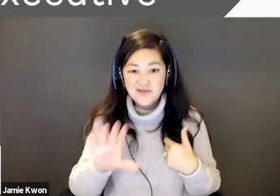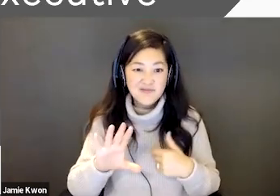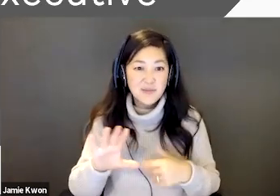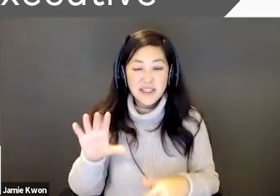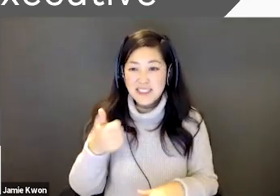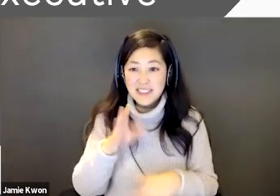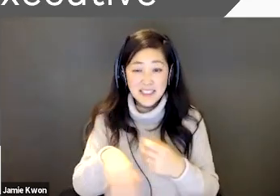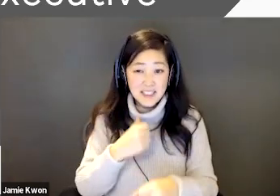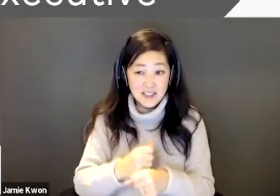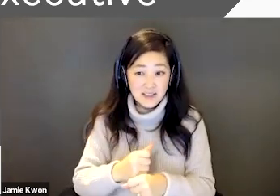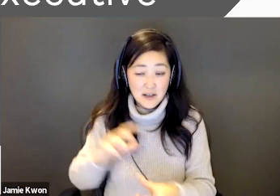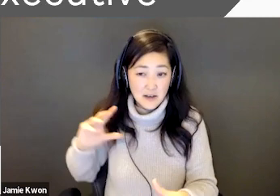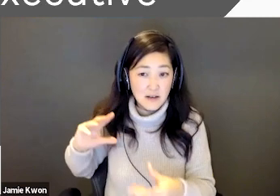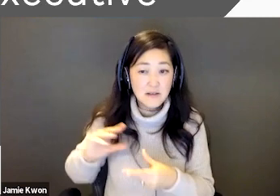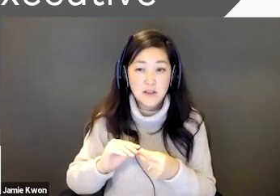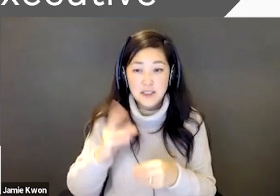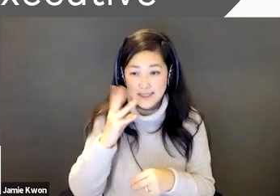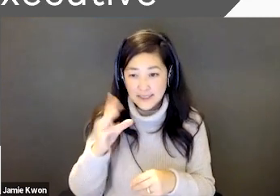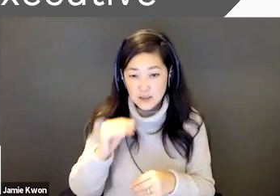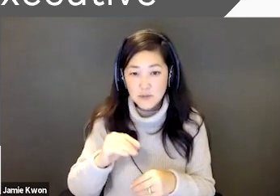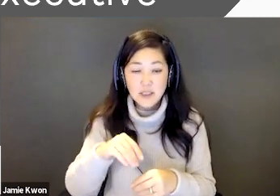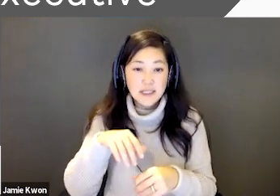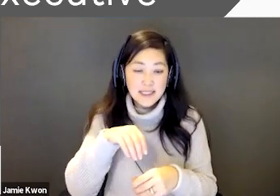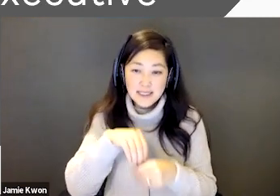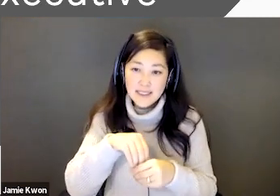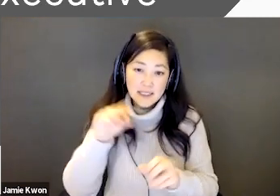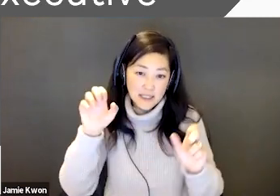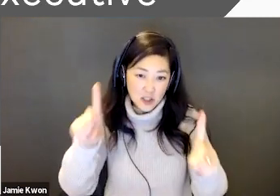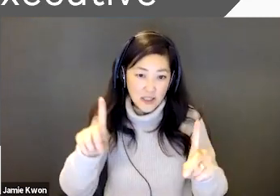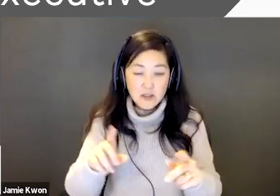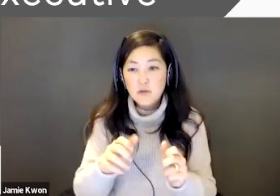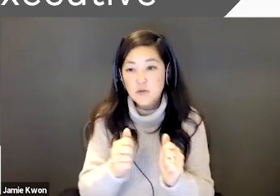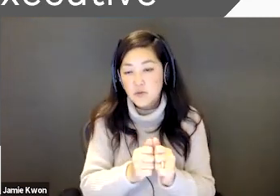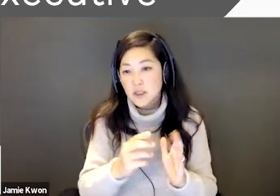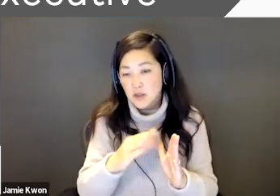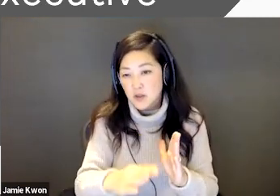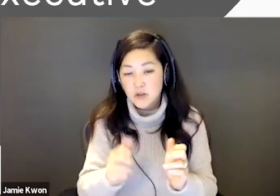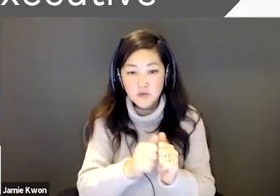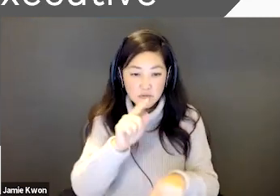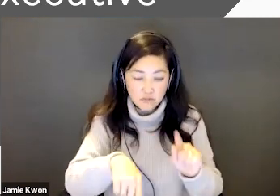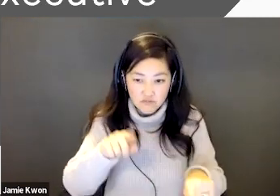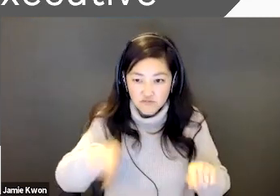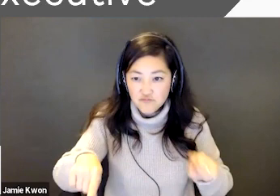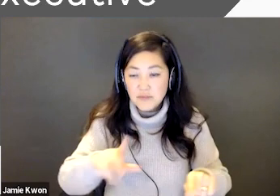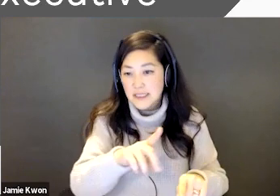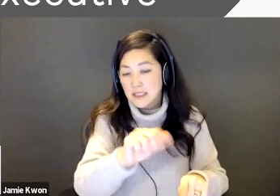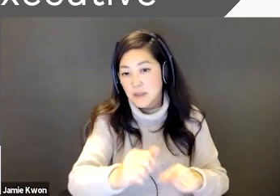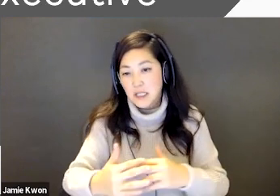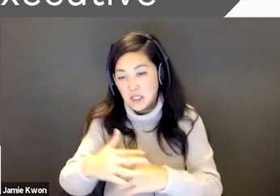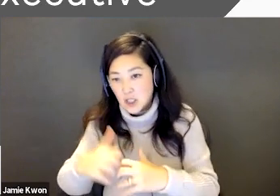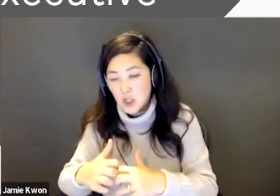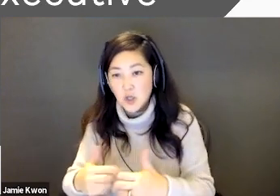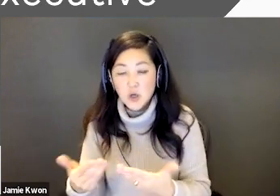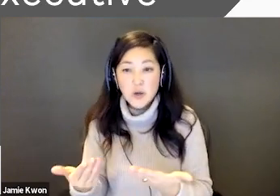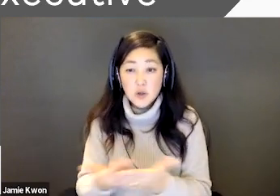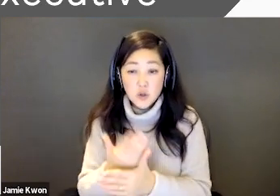combined experience working in education, including with students of varying abilities, Indigenous students, newcomers, and English language